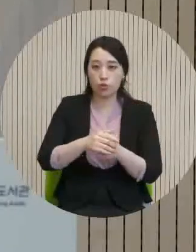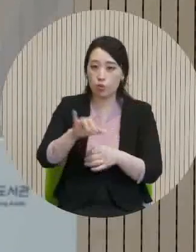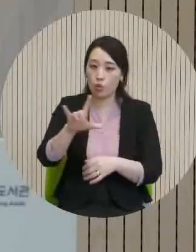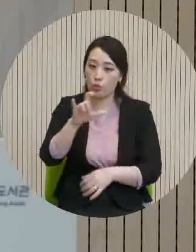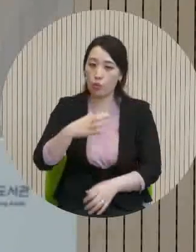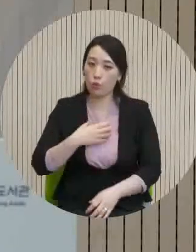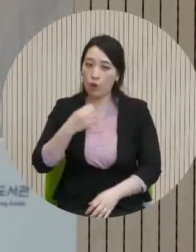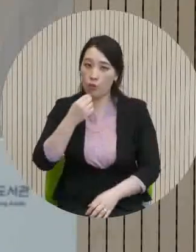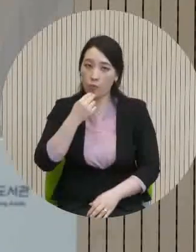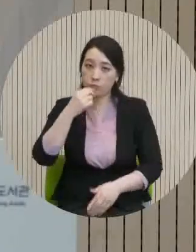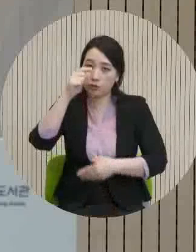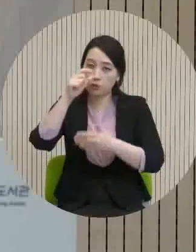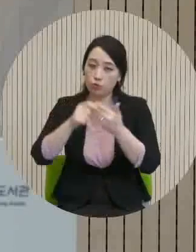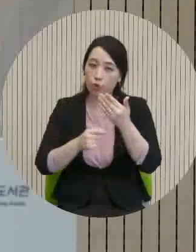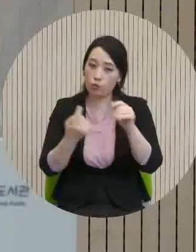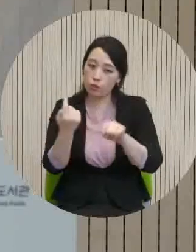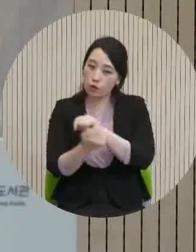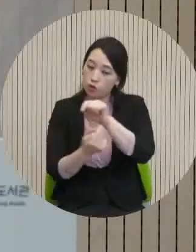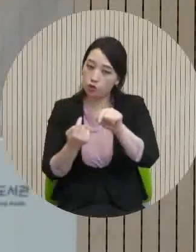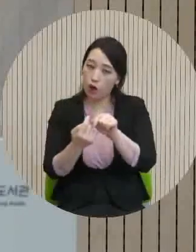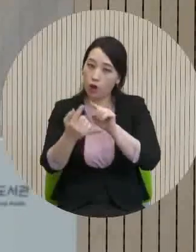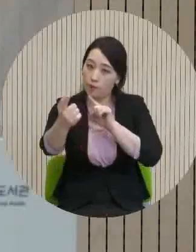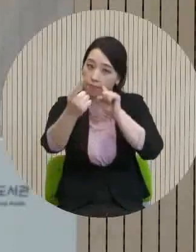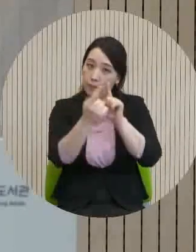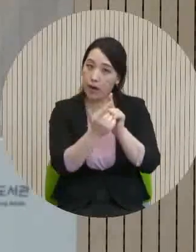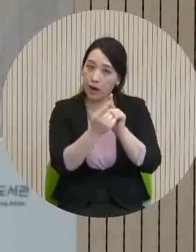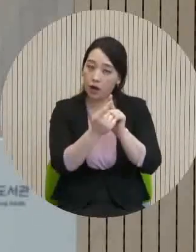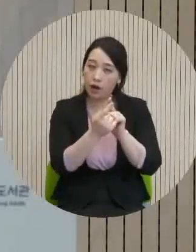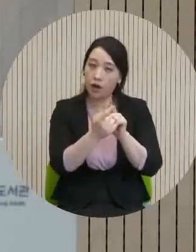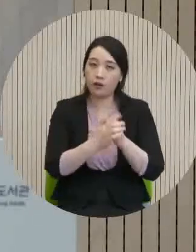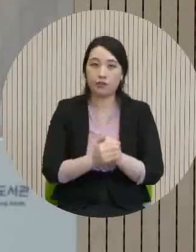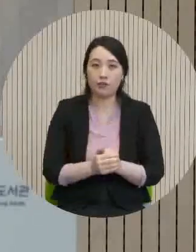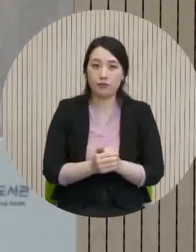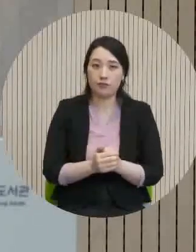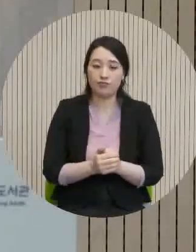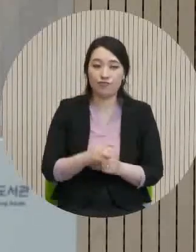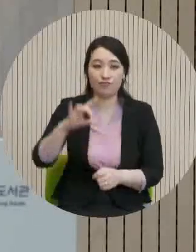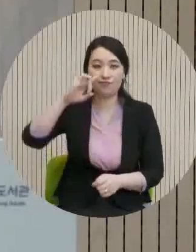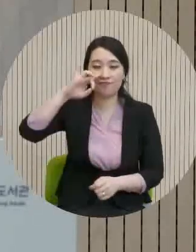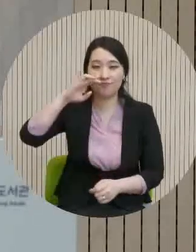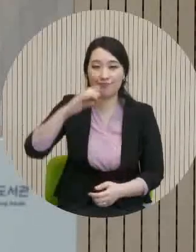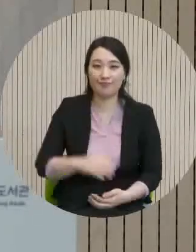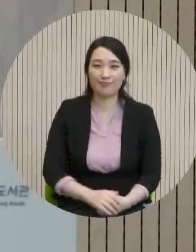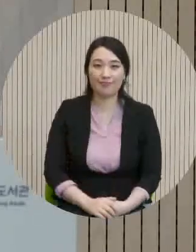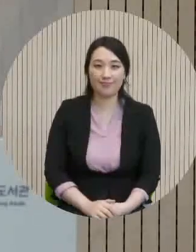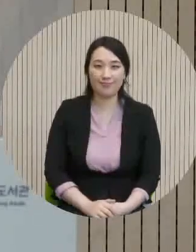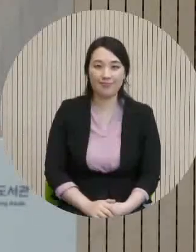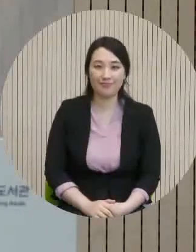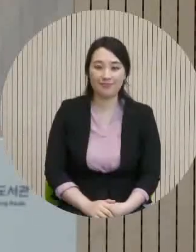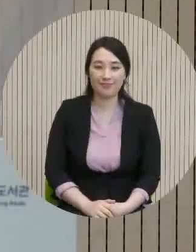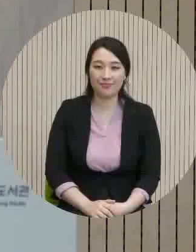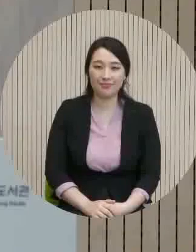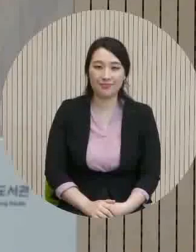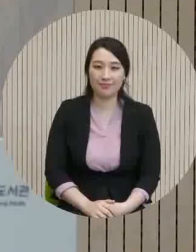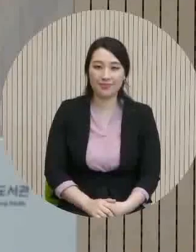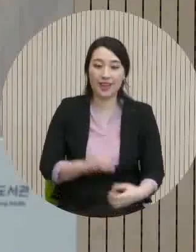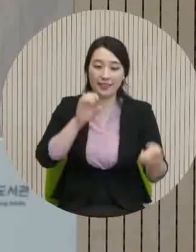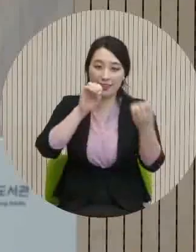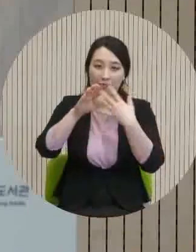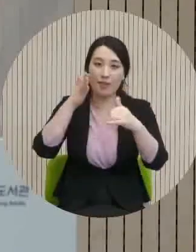Oodi Library? Are you running and operating face-to-face programs as before?